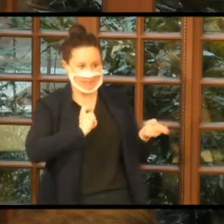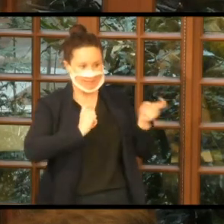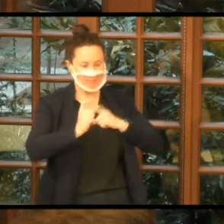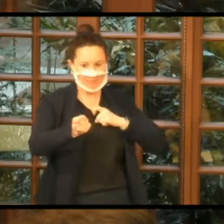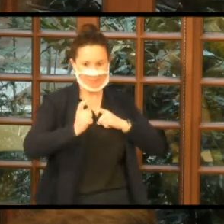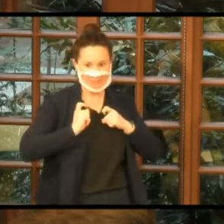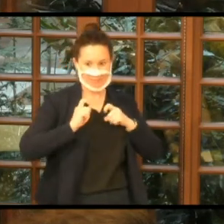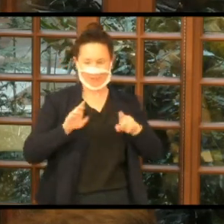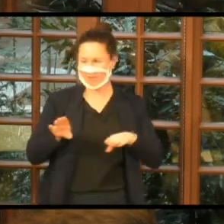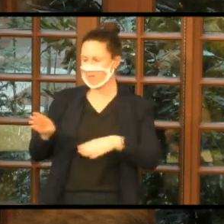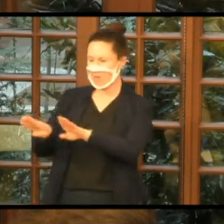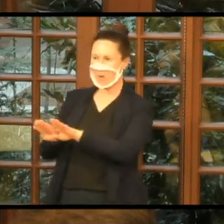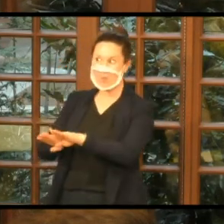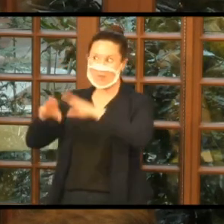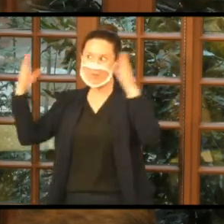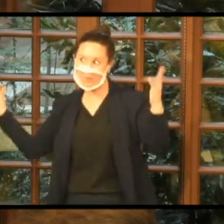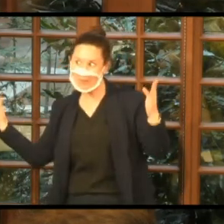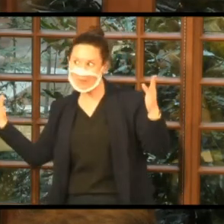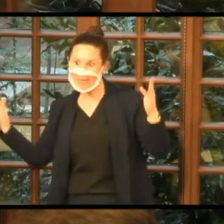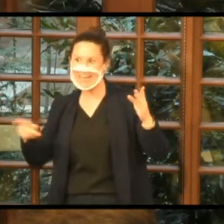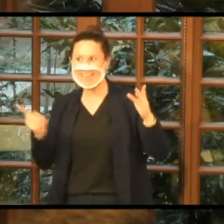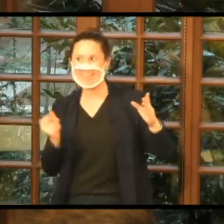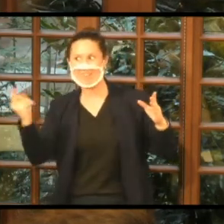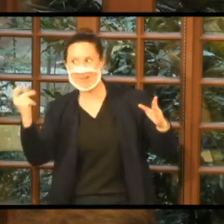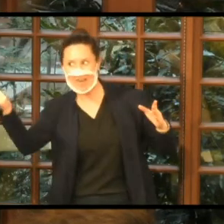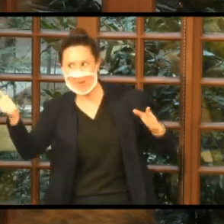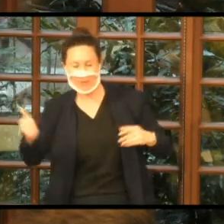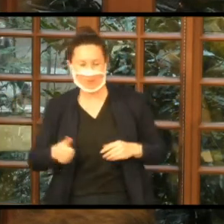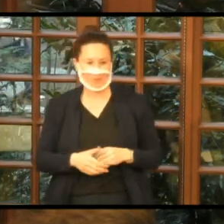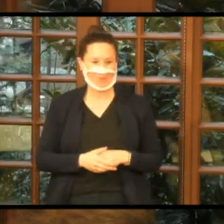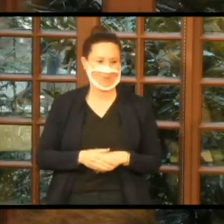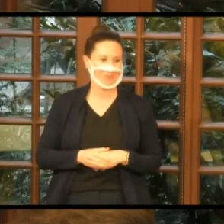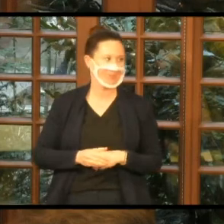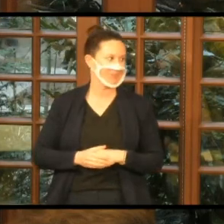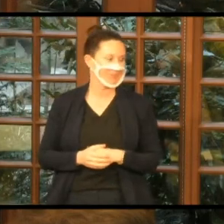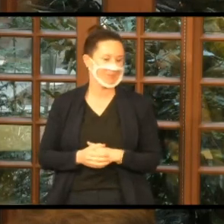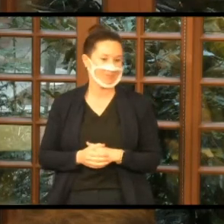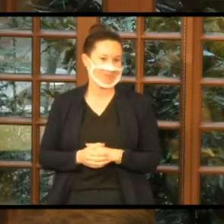"Open the door," I answer the rhyme, "and get the fuck out."